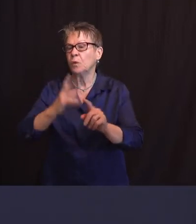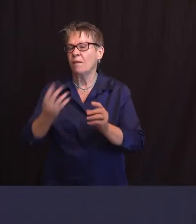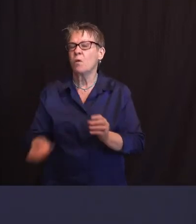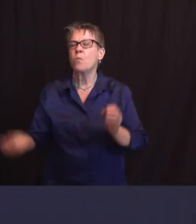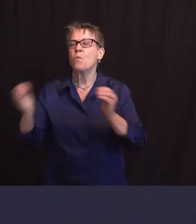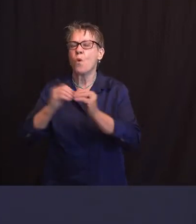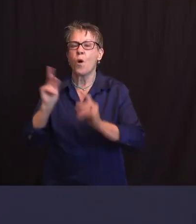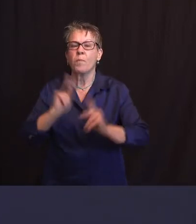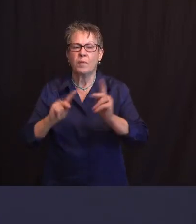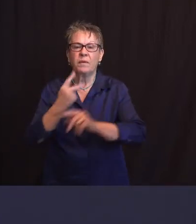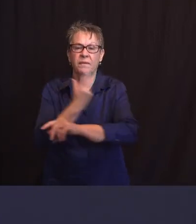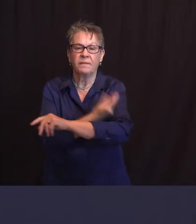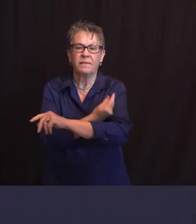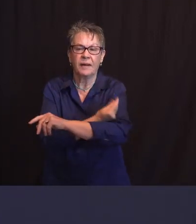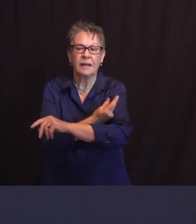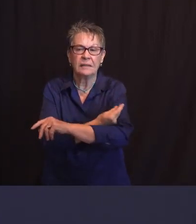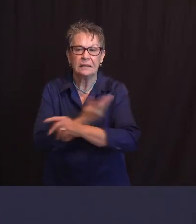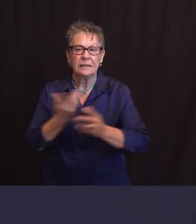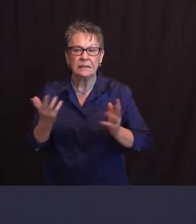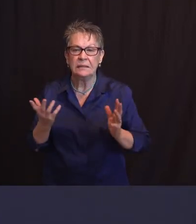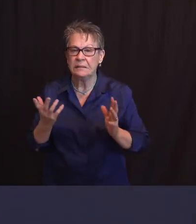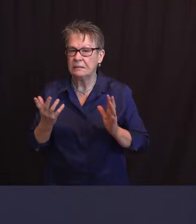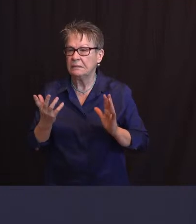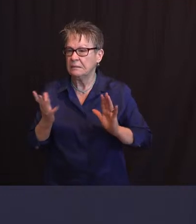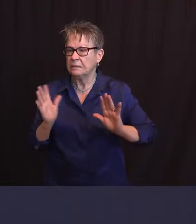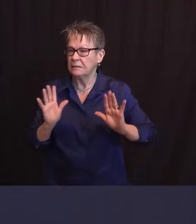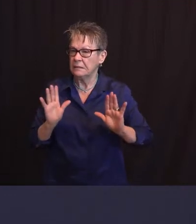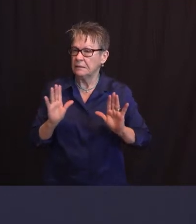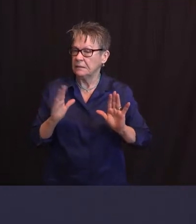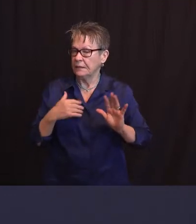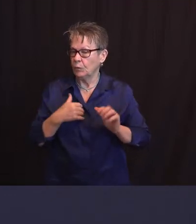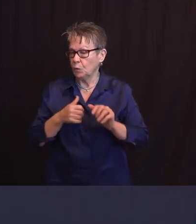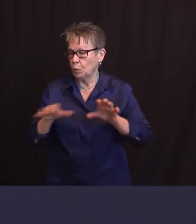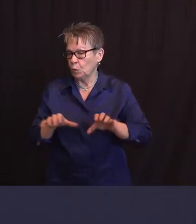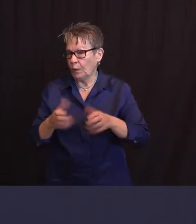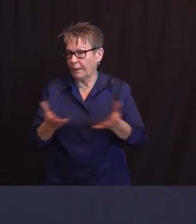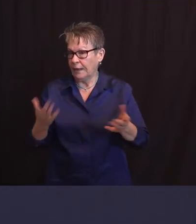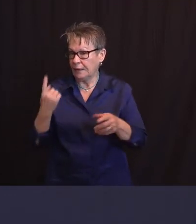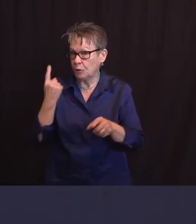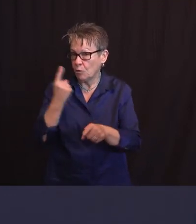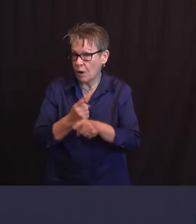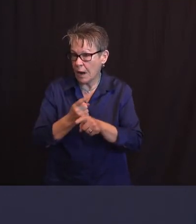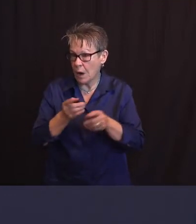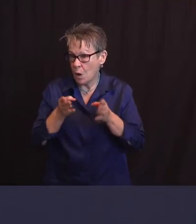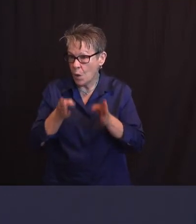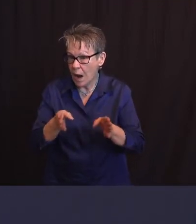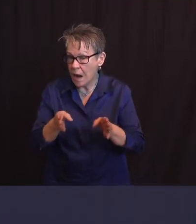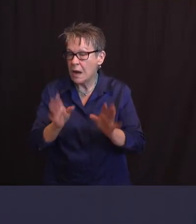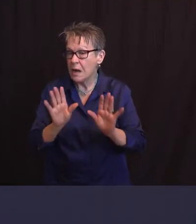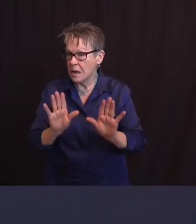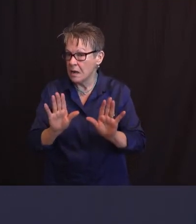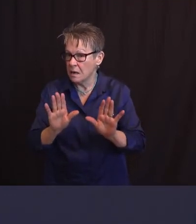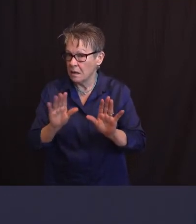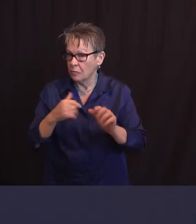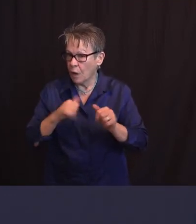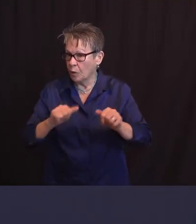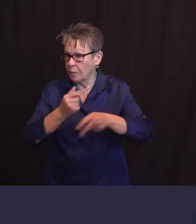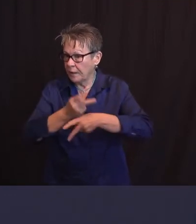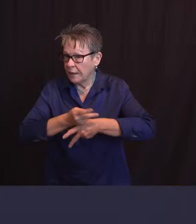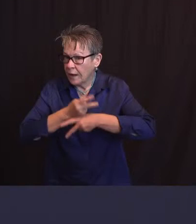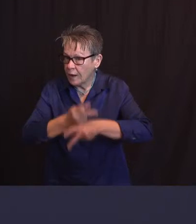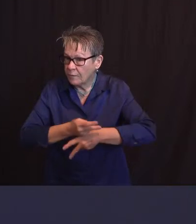So we're therefore using caution. So even though we opened up indoor